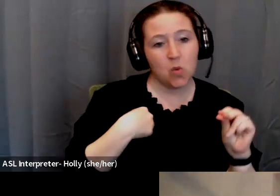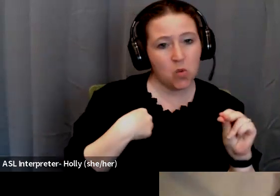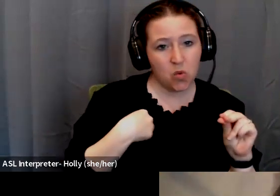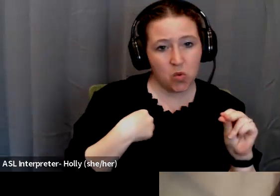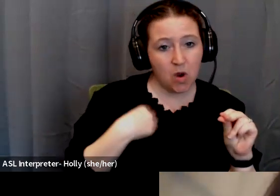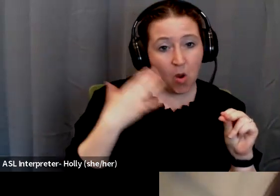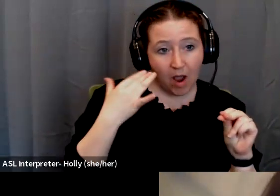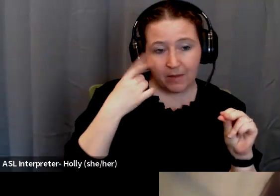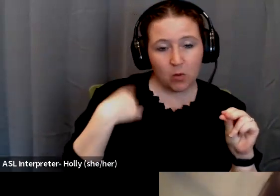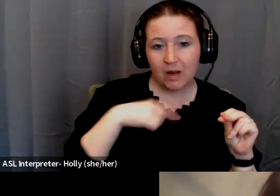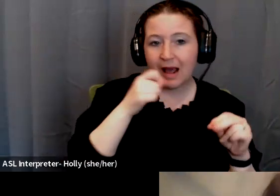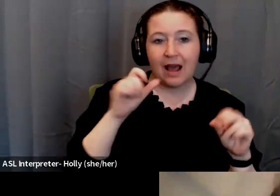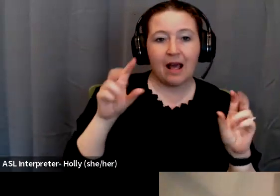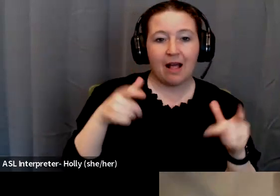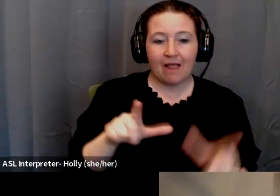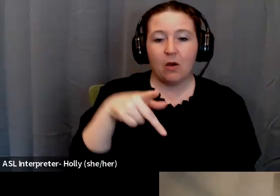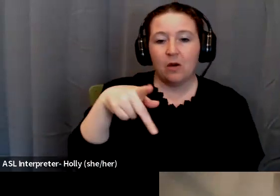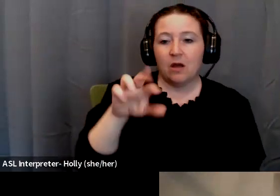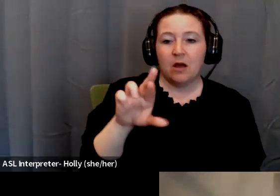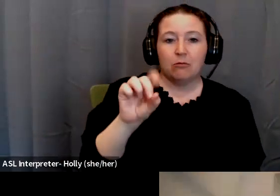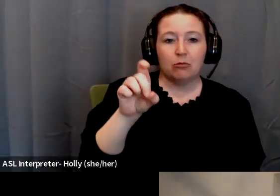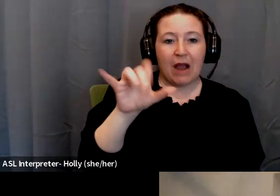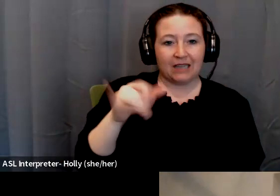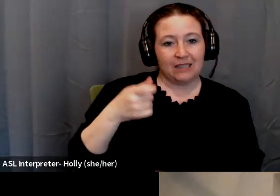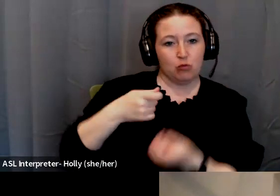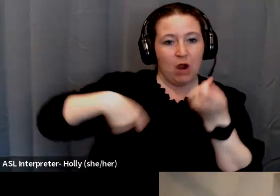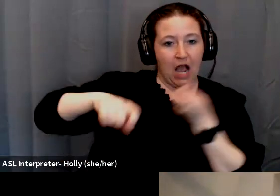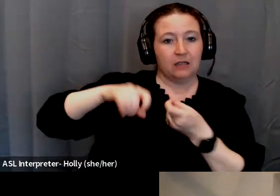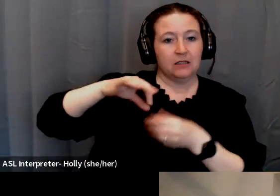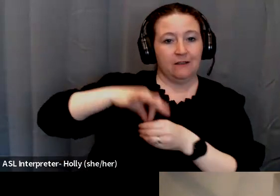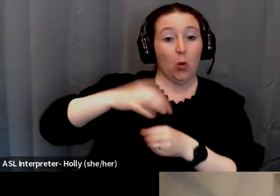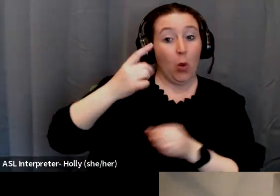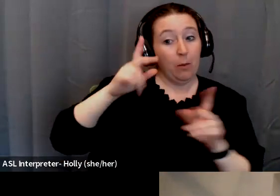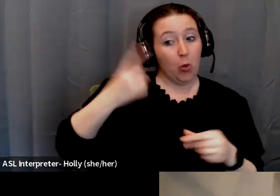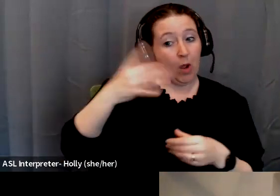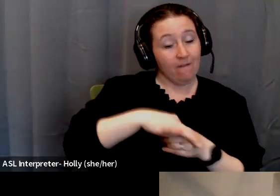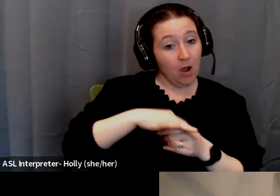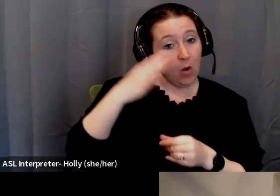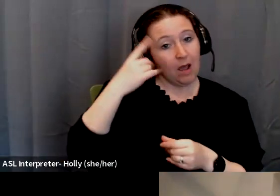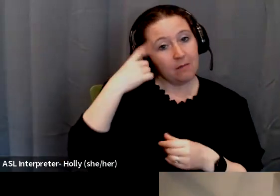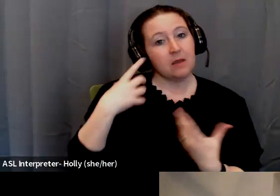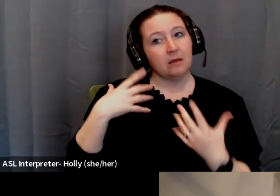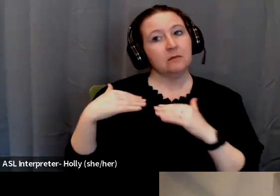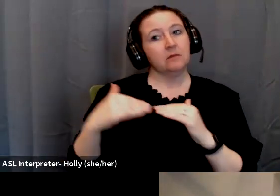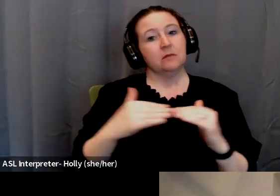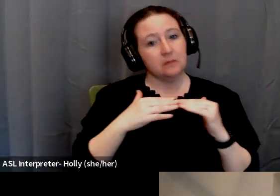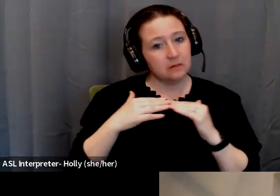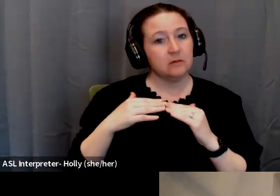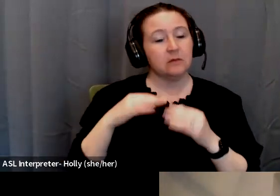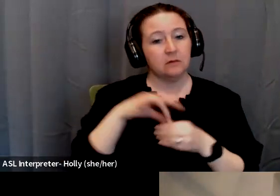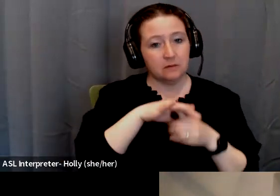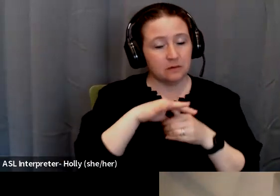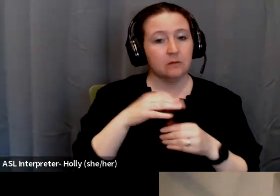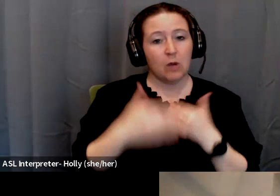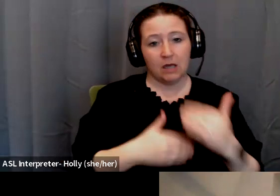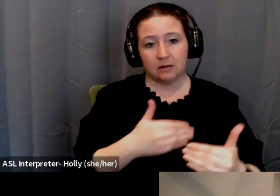we don't allow proxy voting. One person, one vote. Why? Again, small d democratic process. That's what we believe in. And